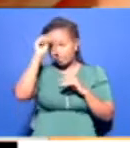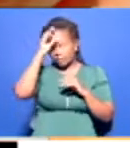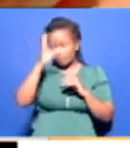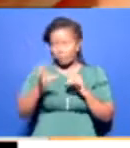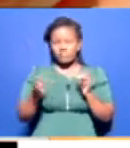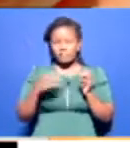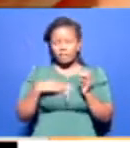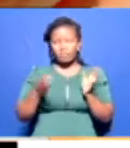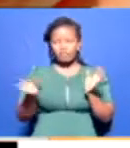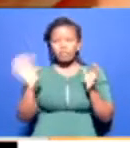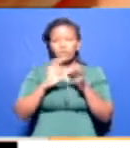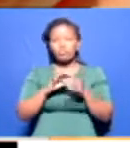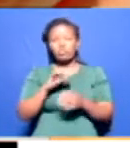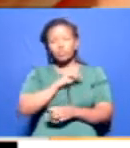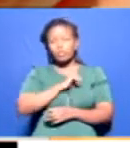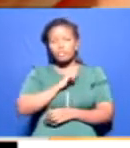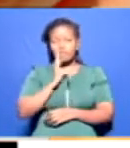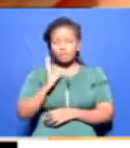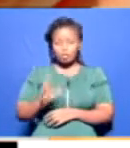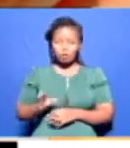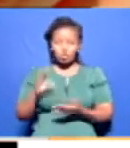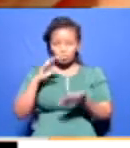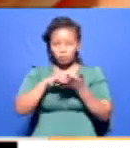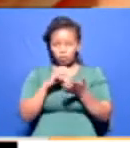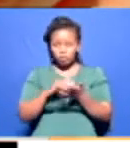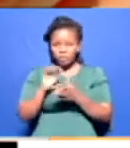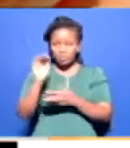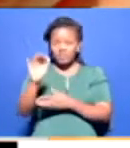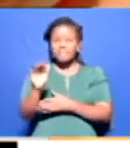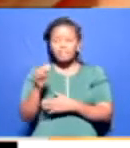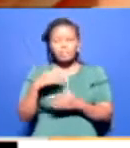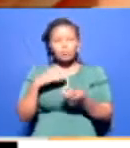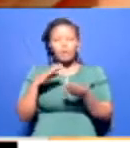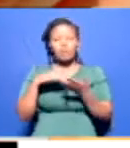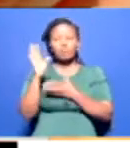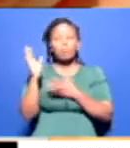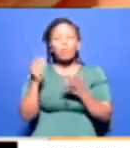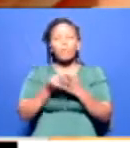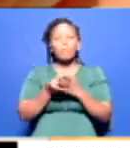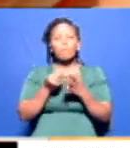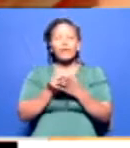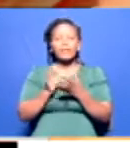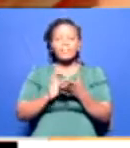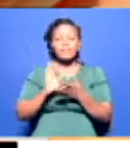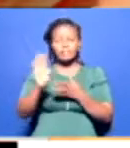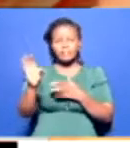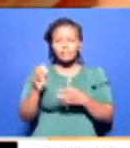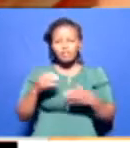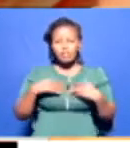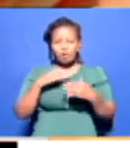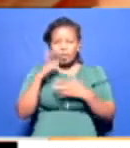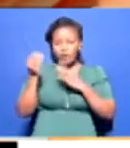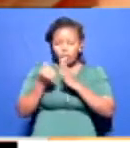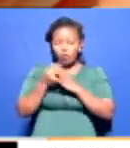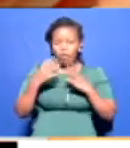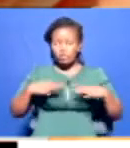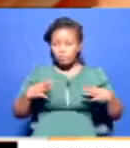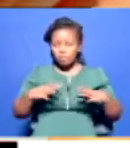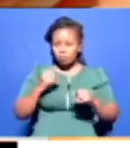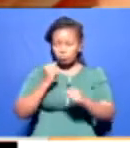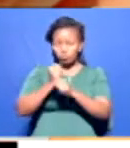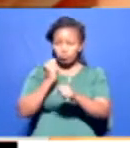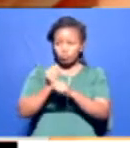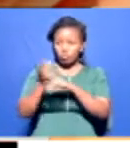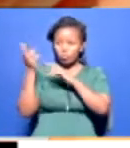race, pledging to push for establishment of a senatorial kitty to facilitate holders of the office to discharge their mandate